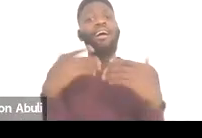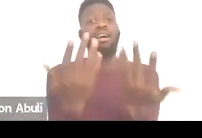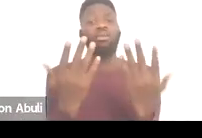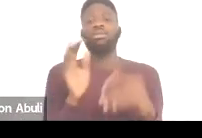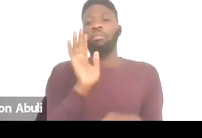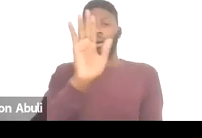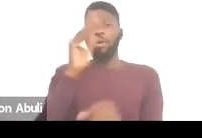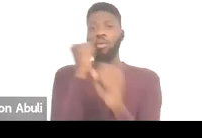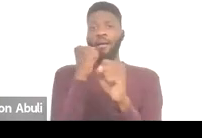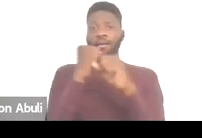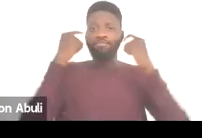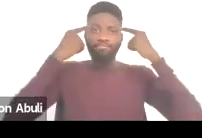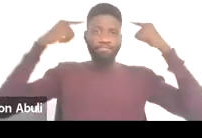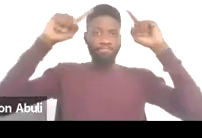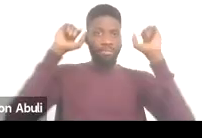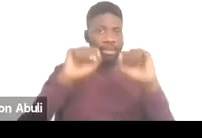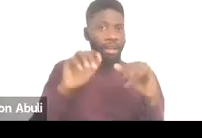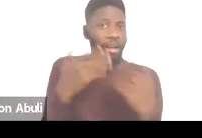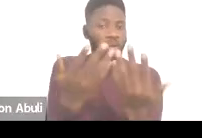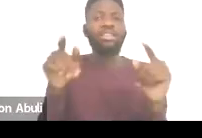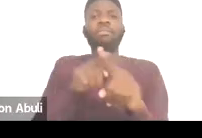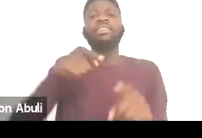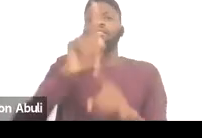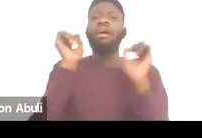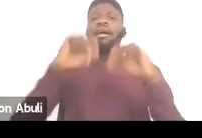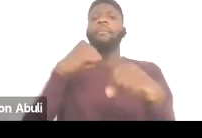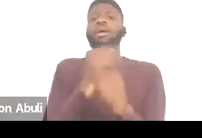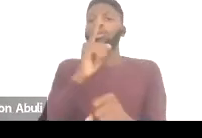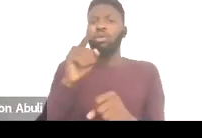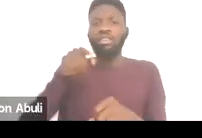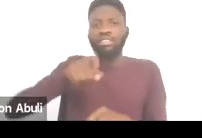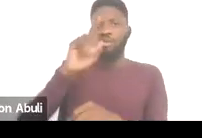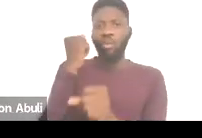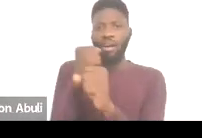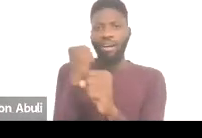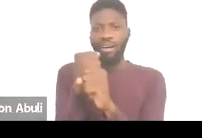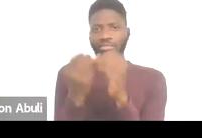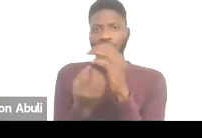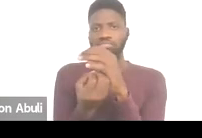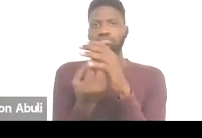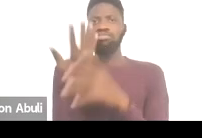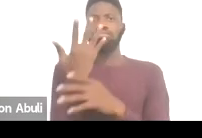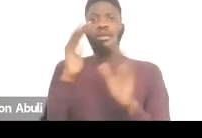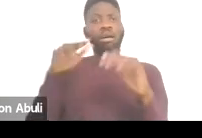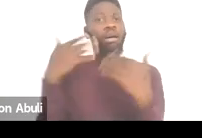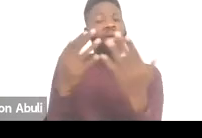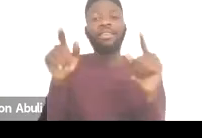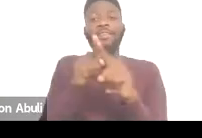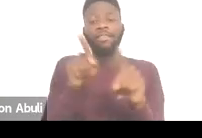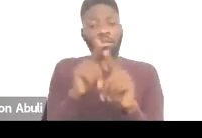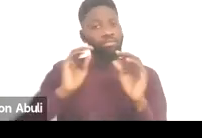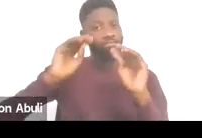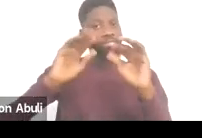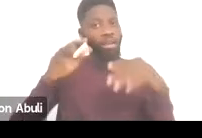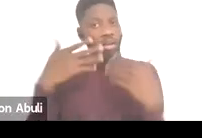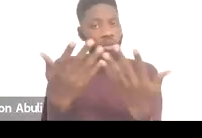job? How are you going to ensure that you grow in your career? And to get you through this, maybe I'll give you